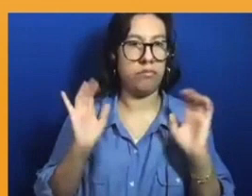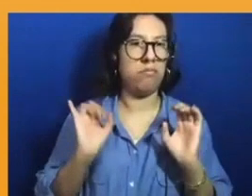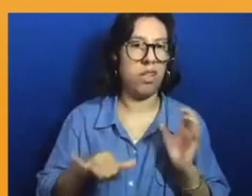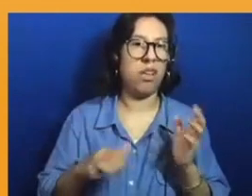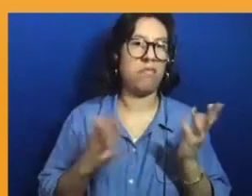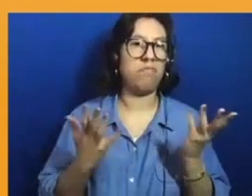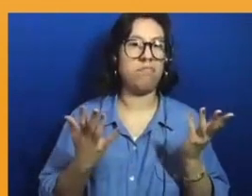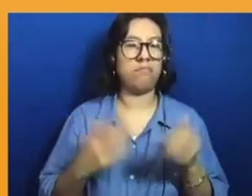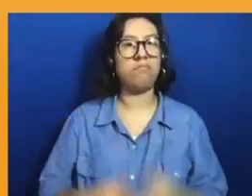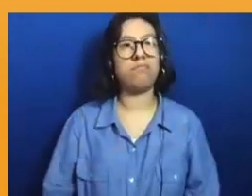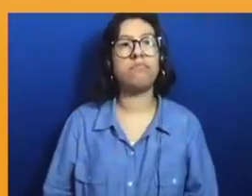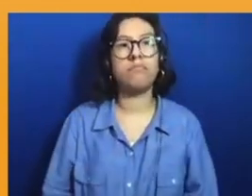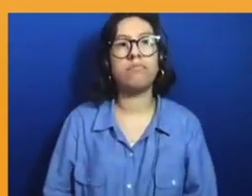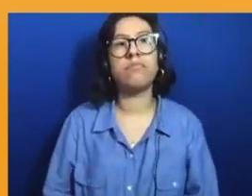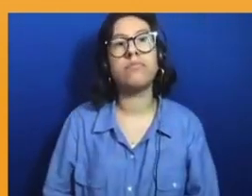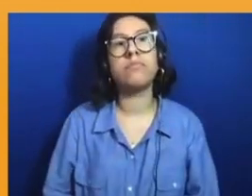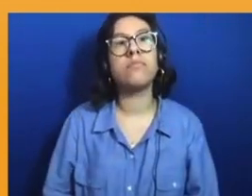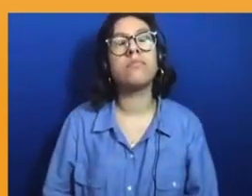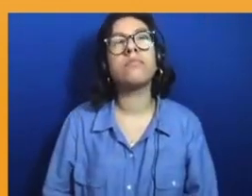it's something that